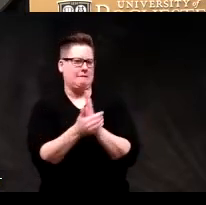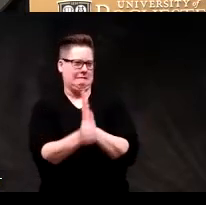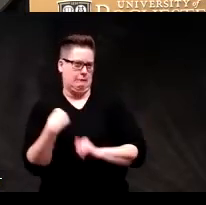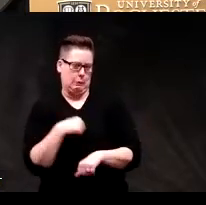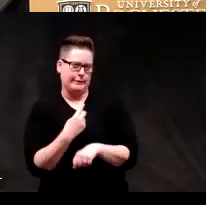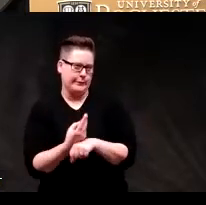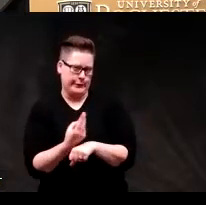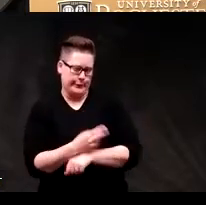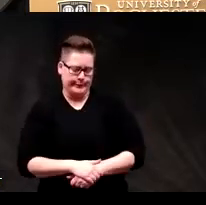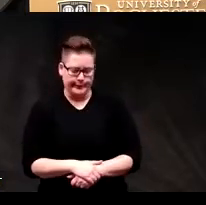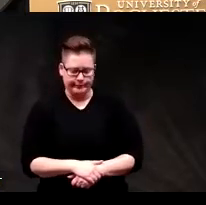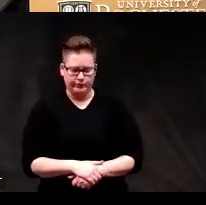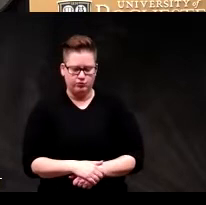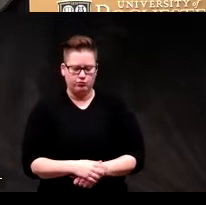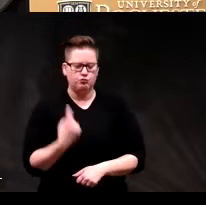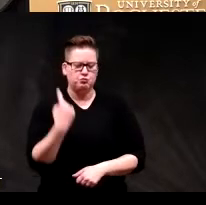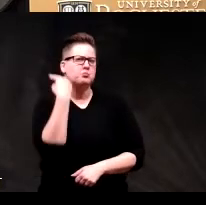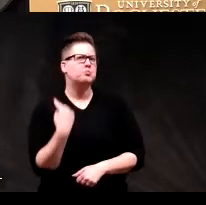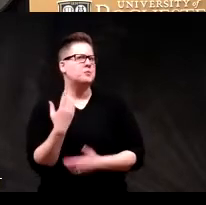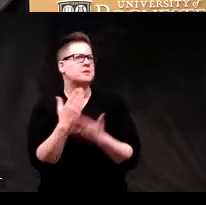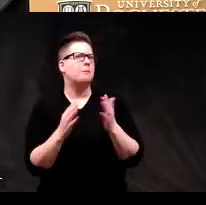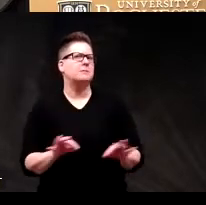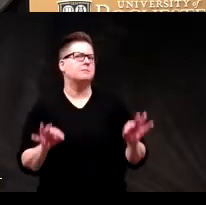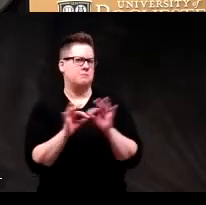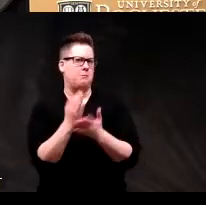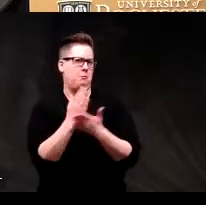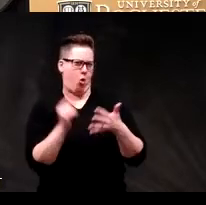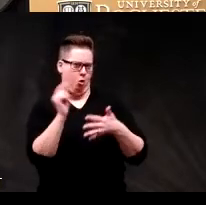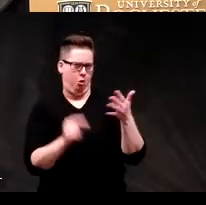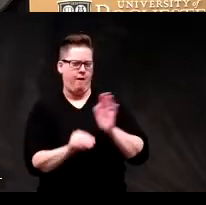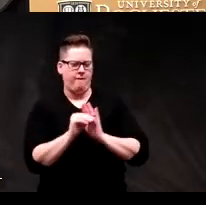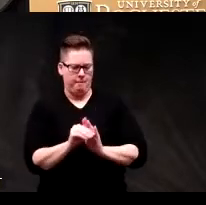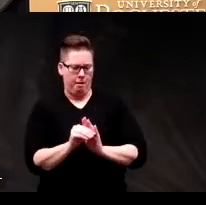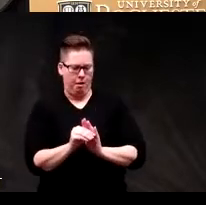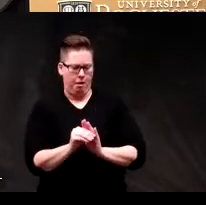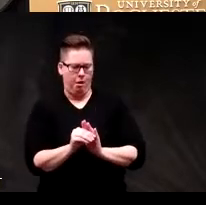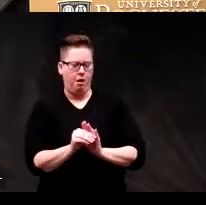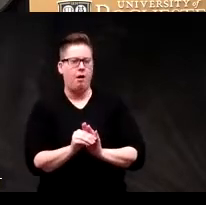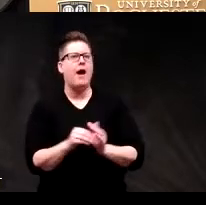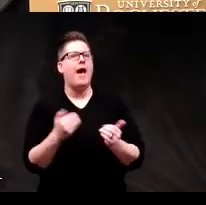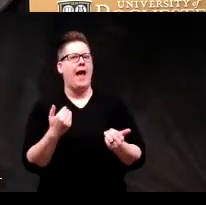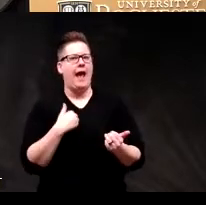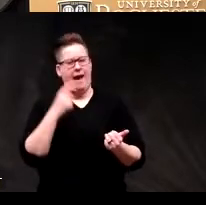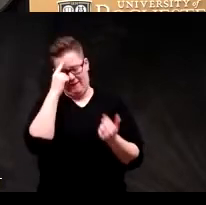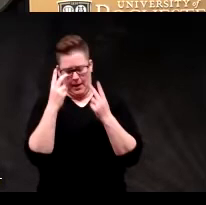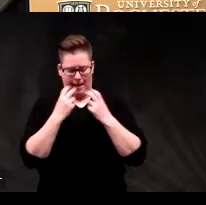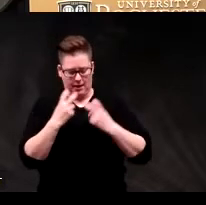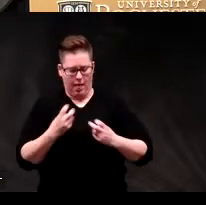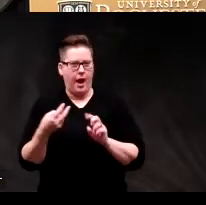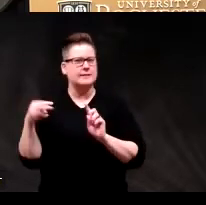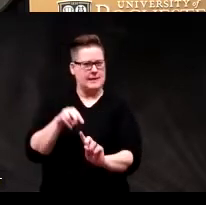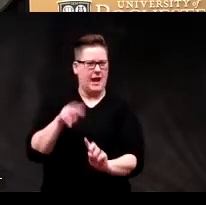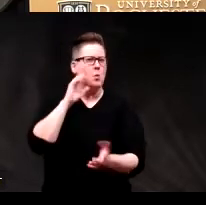use. So these are some essential features of the model. Taking a mentalizing stance, which I'll go into in a